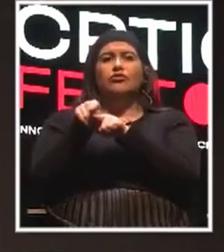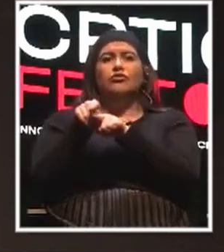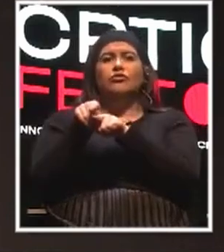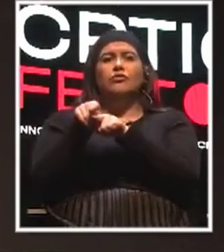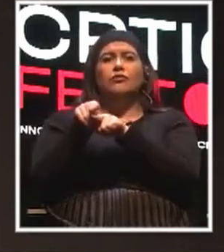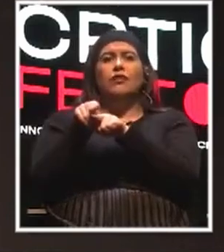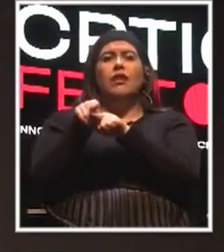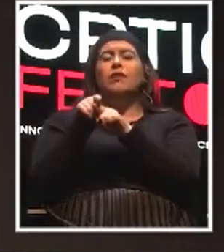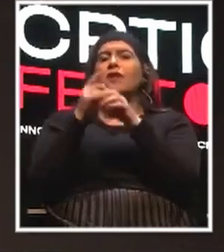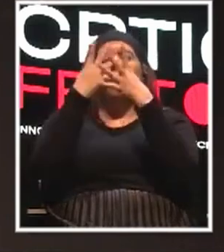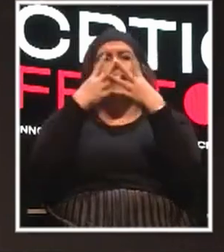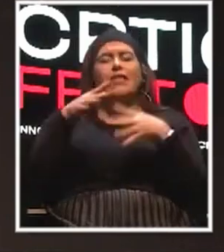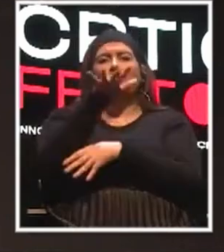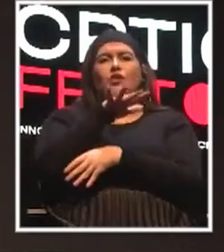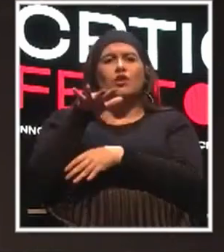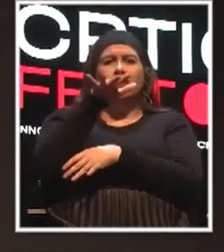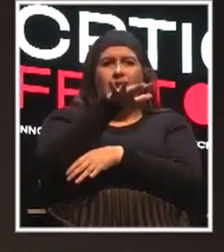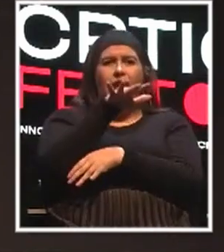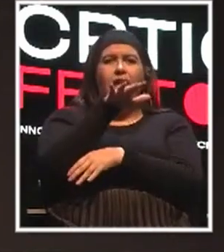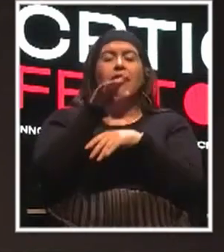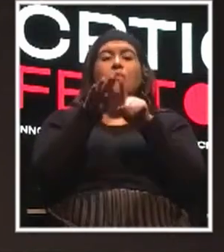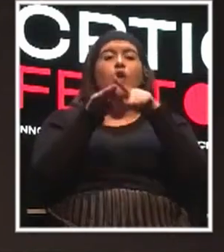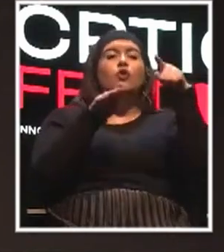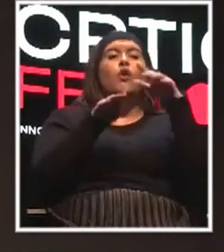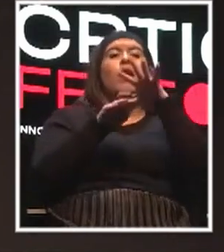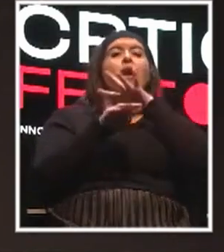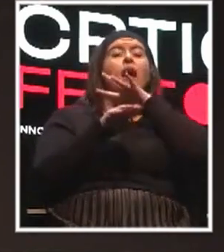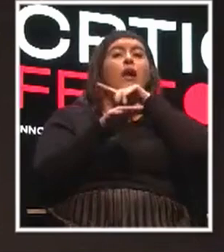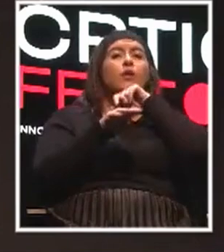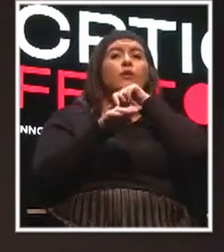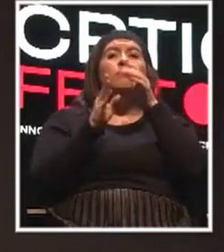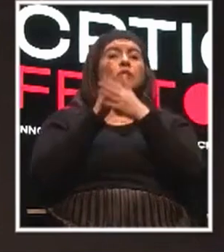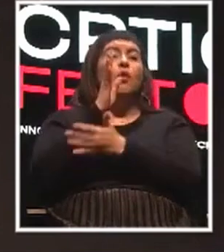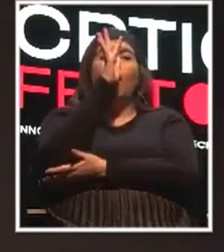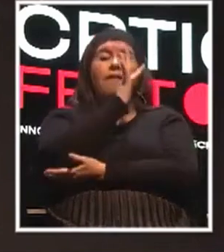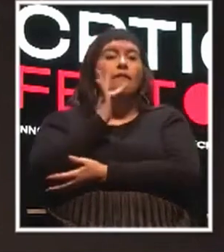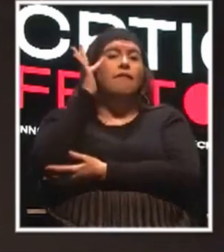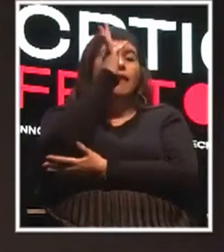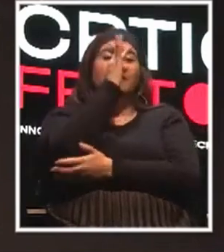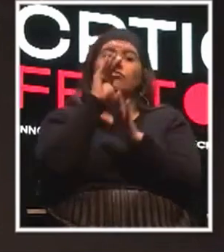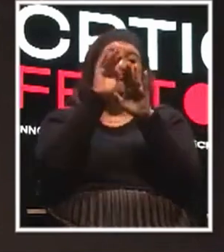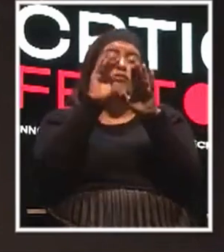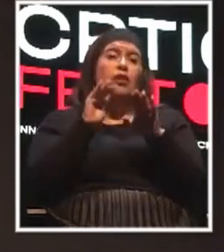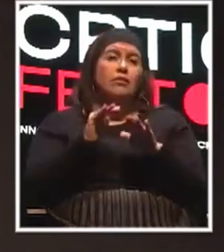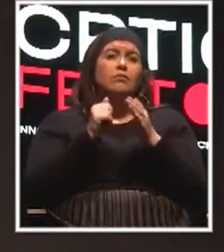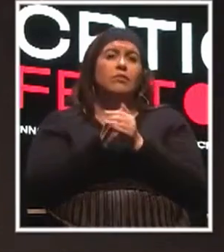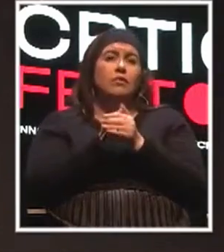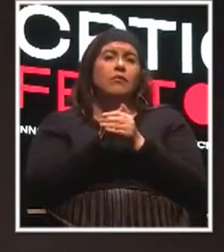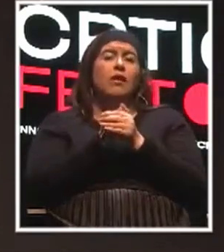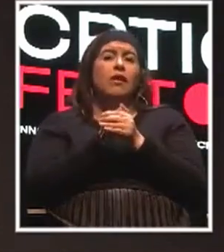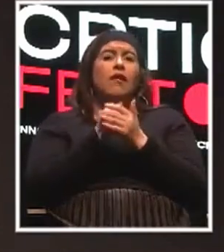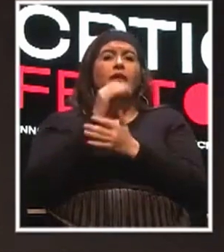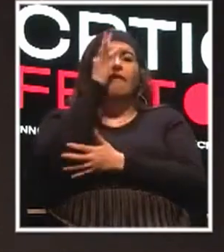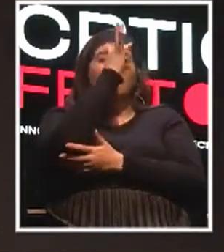media. It started with like Facebook, and Facebook starts taking away all this mind share from television. It's